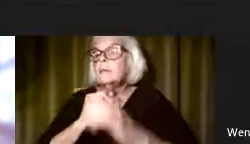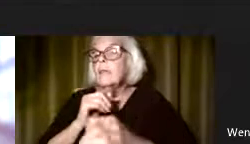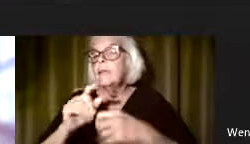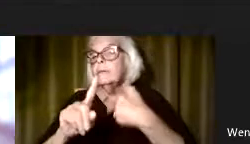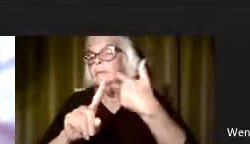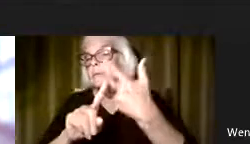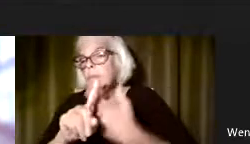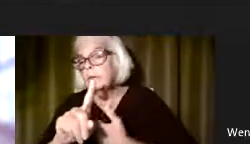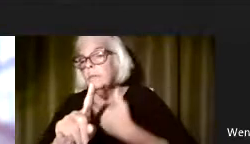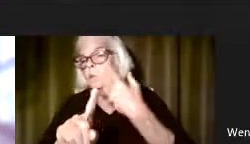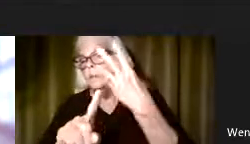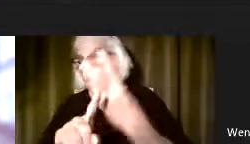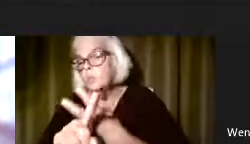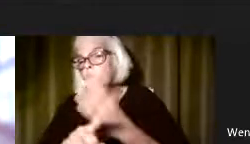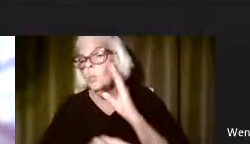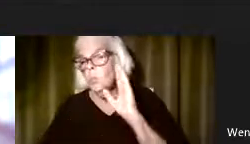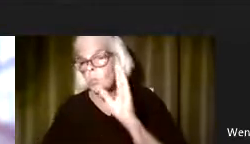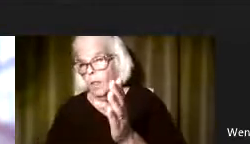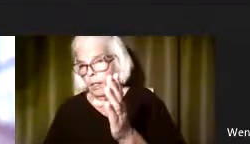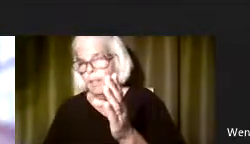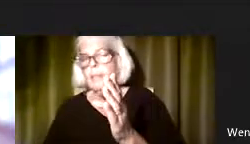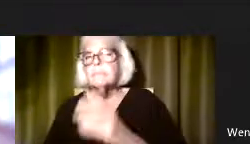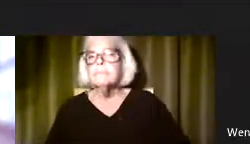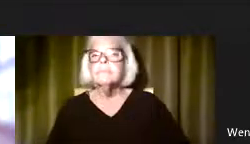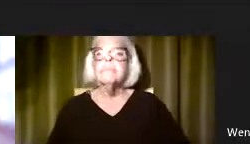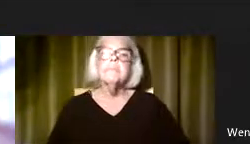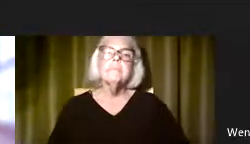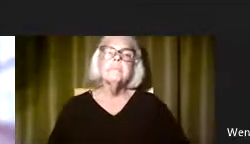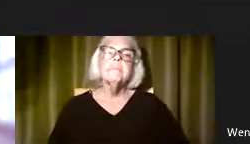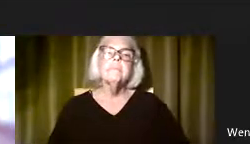less questions and concerns.